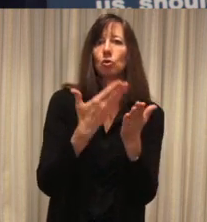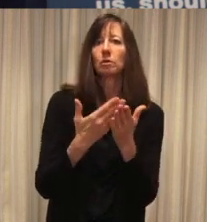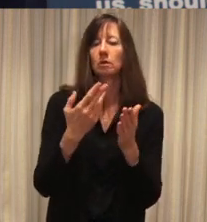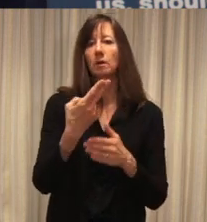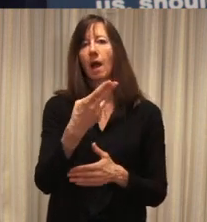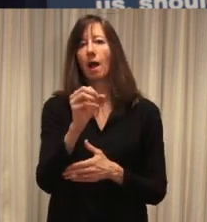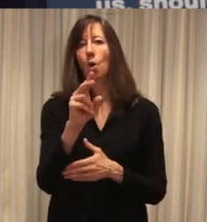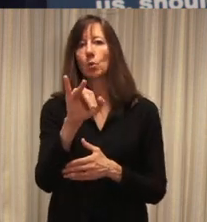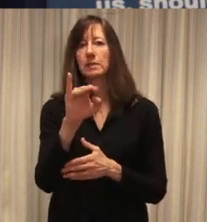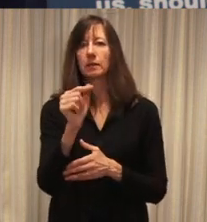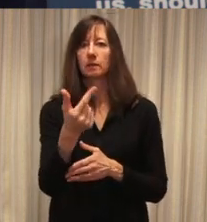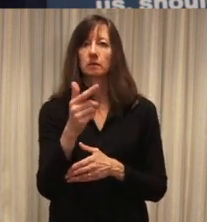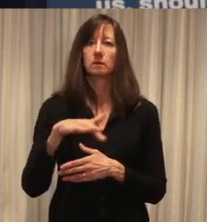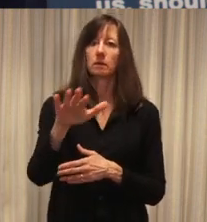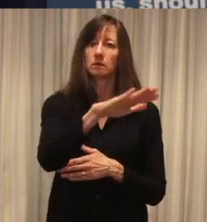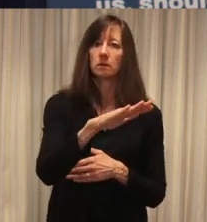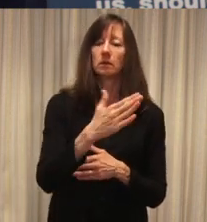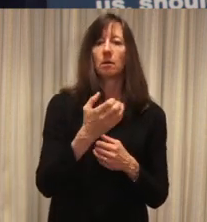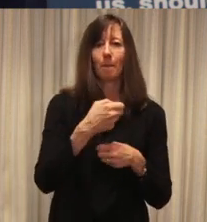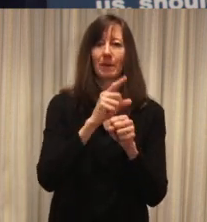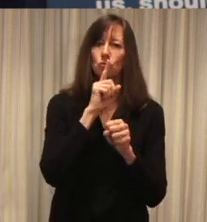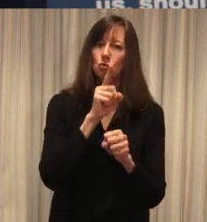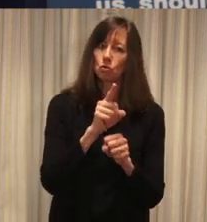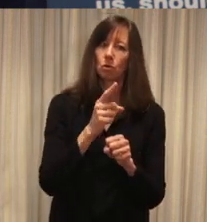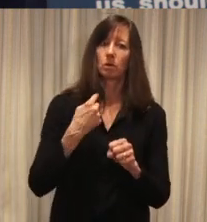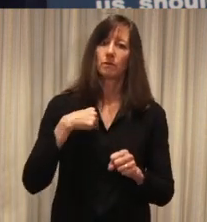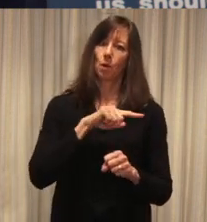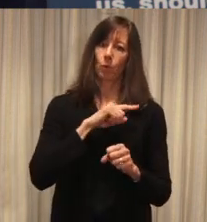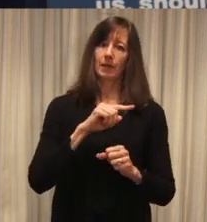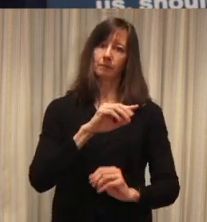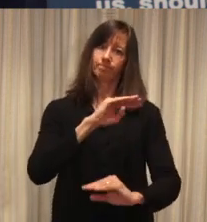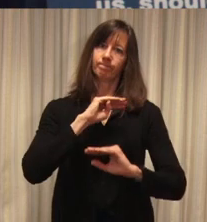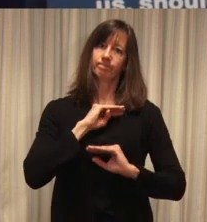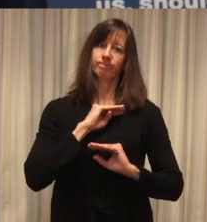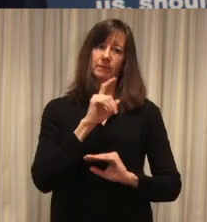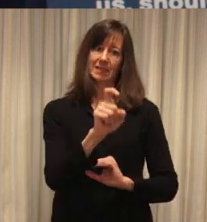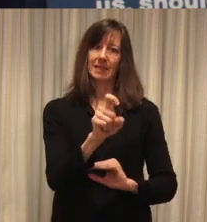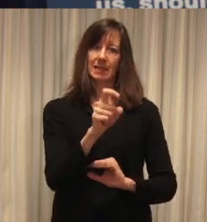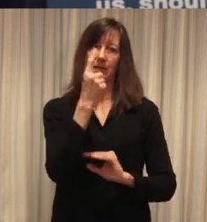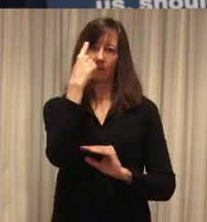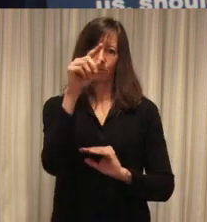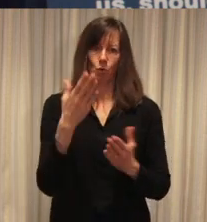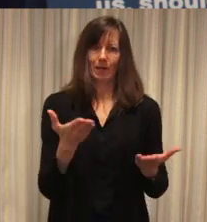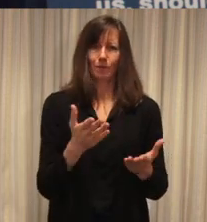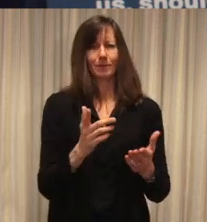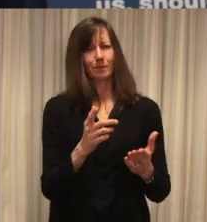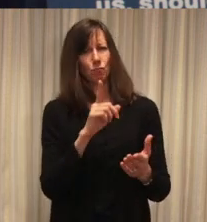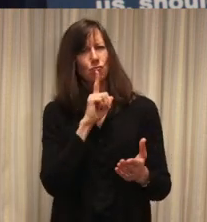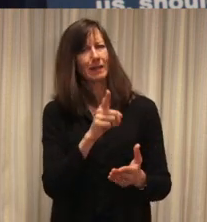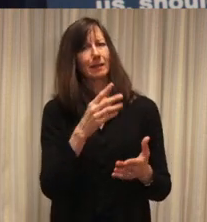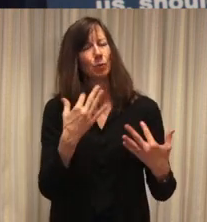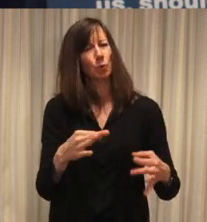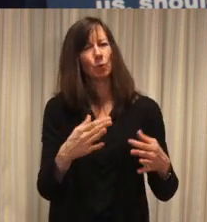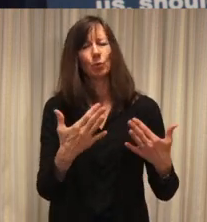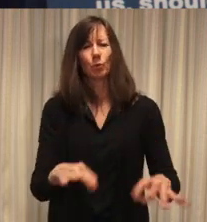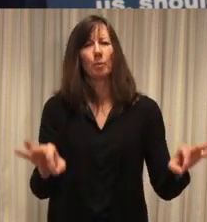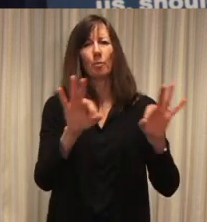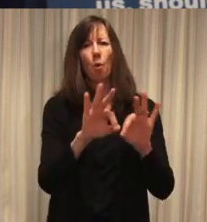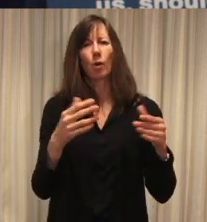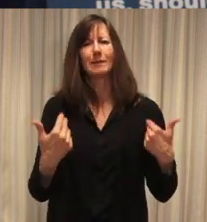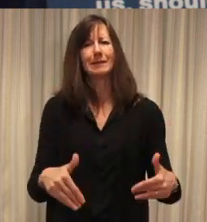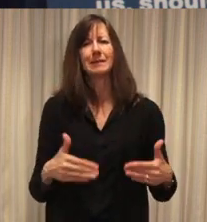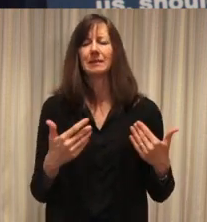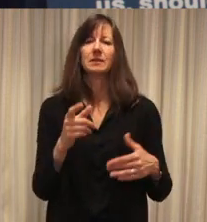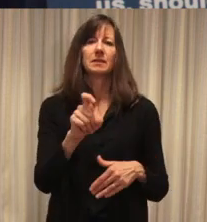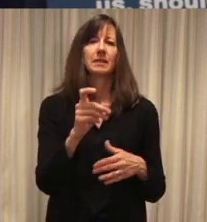initiatives to ultimately ensure we meet this urgent need for housing in Ulster County. A lot of this it's